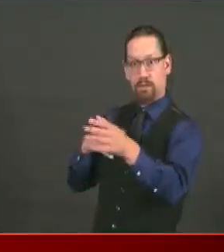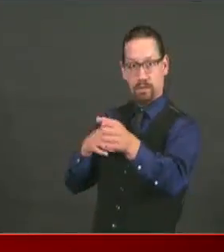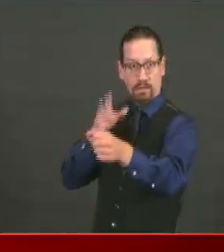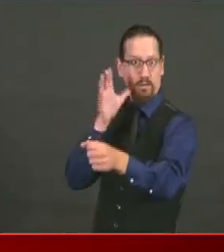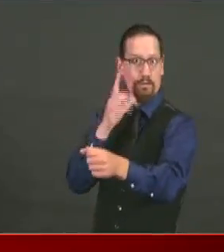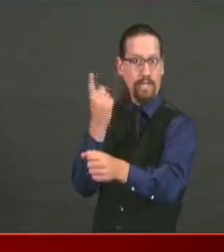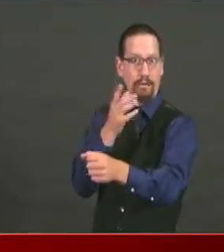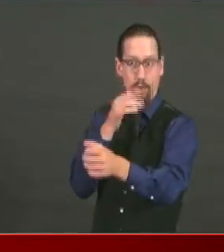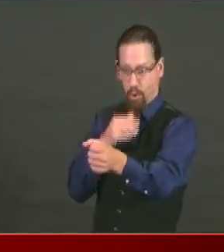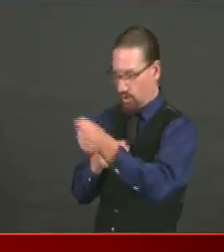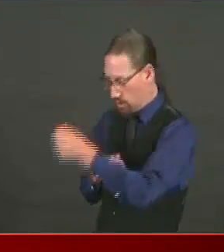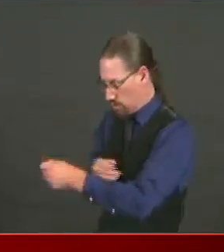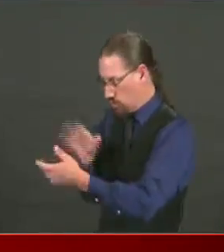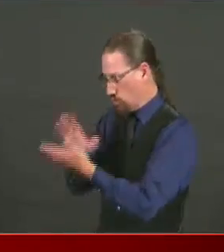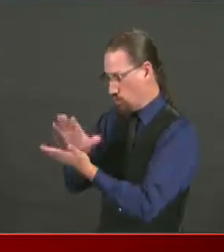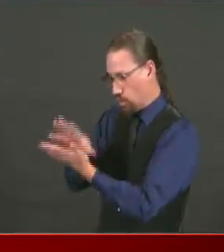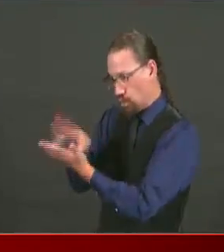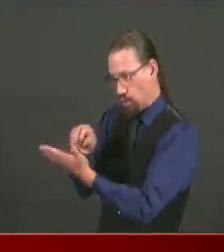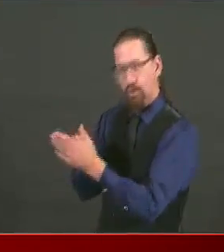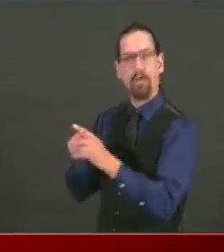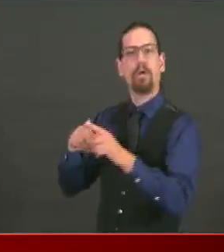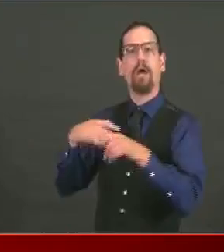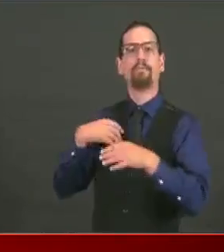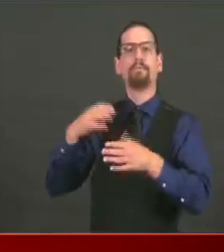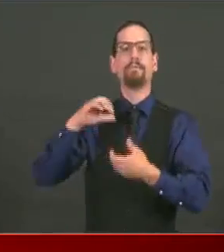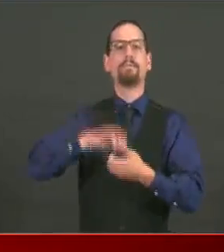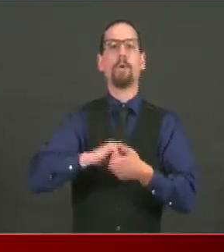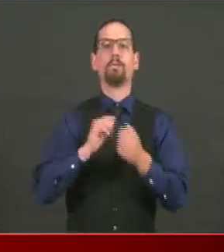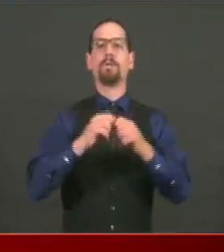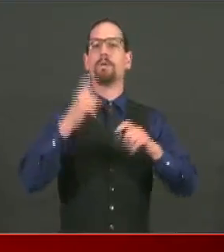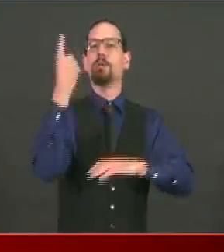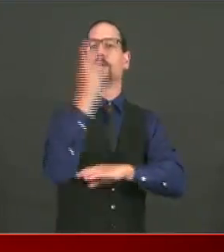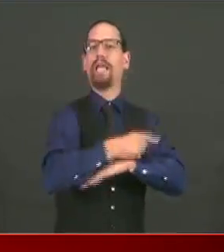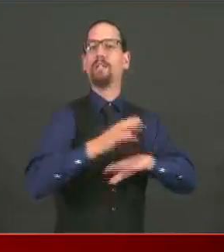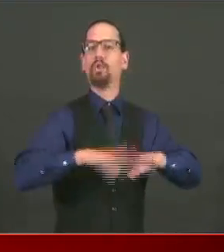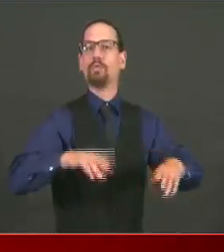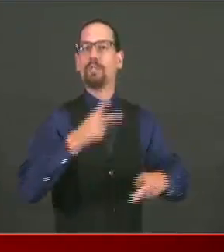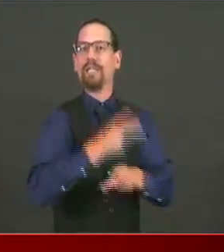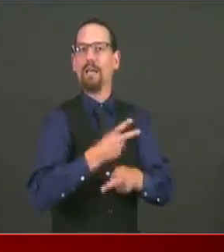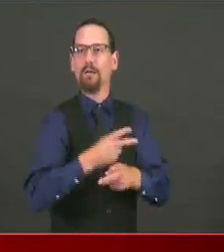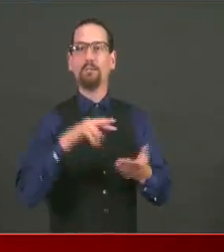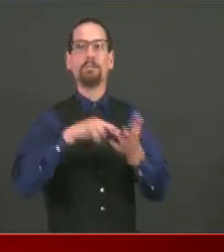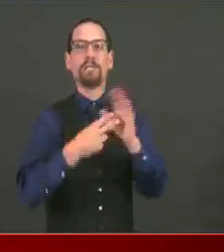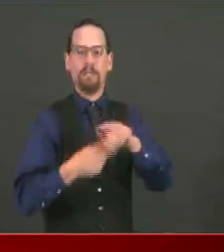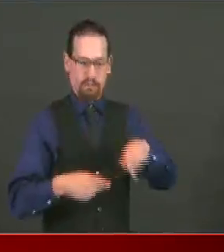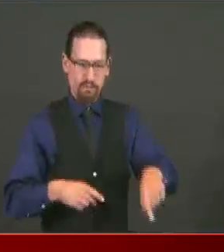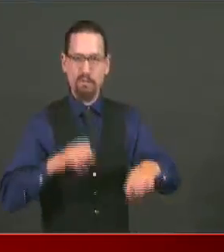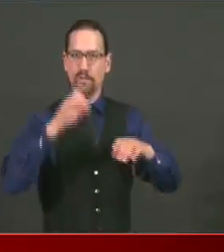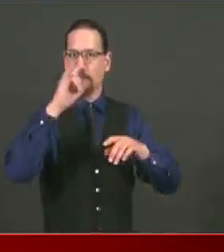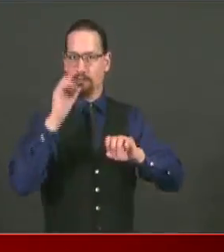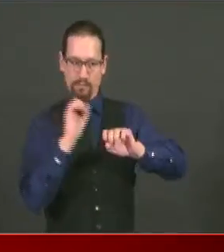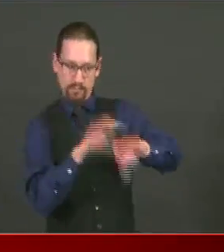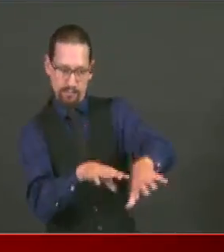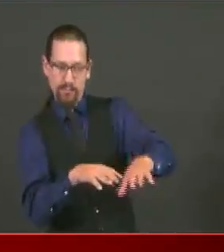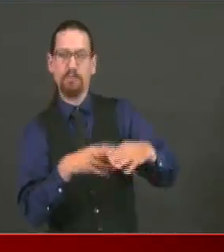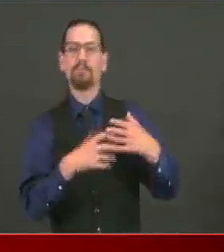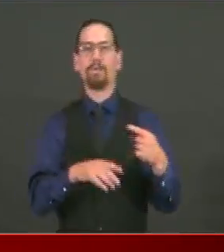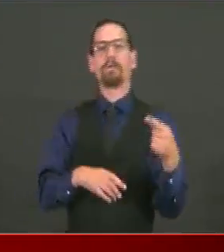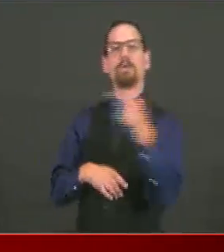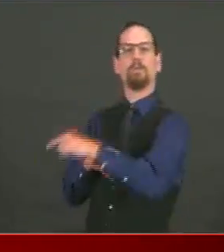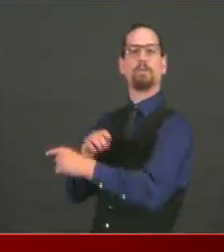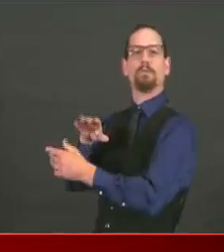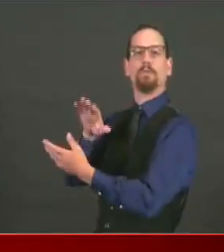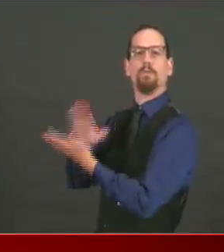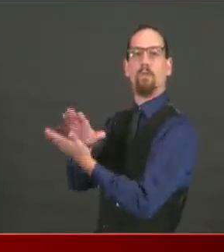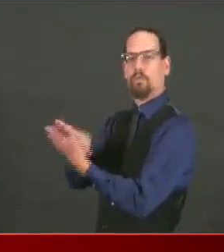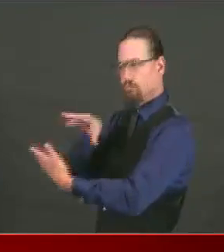we're going to do it again. And it's not going to happen in a day or a week or a month, but I'm going to stick with you until we get back to where